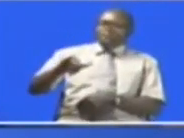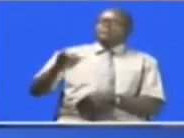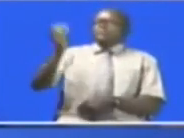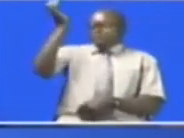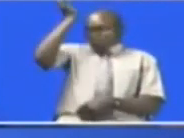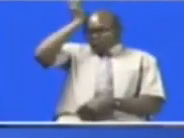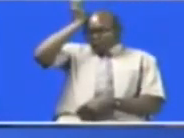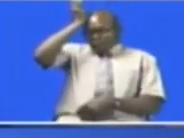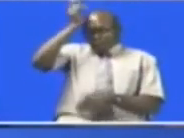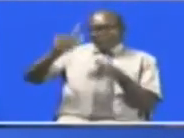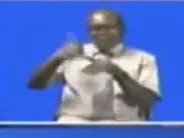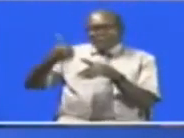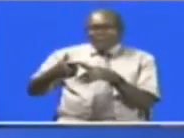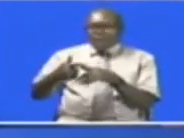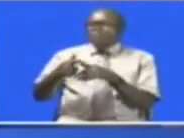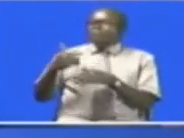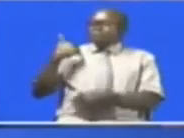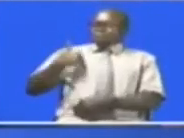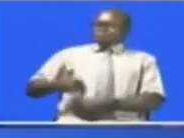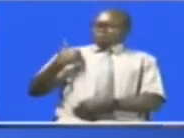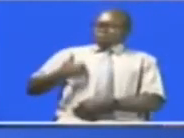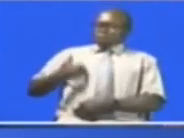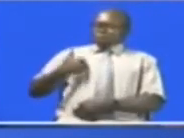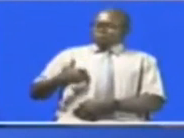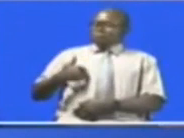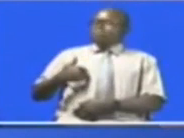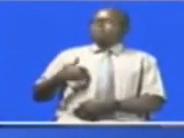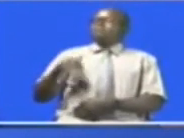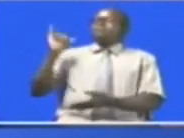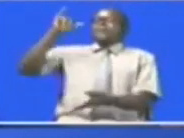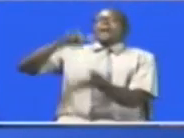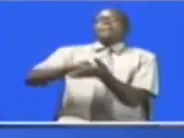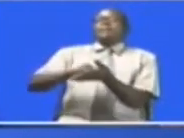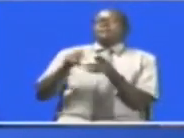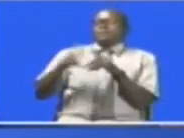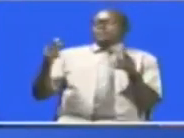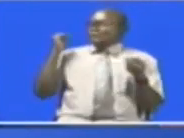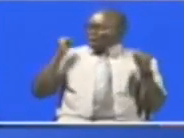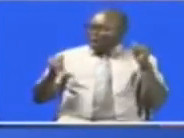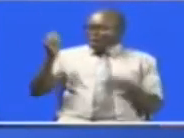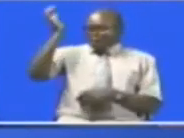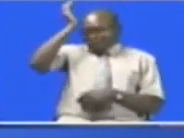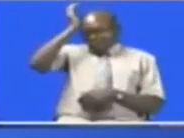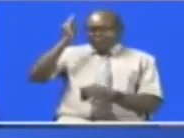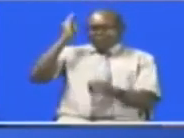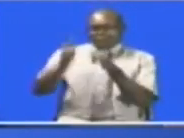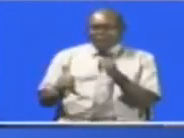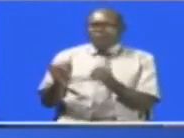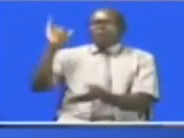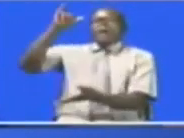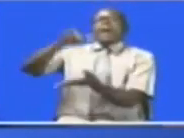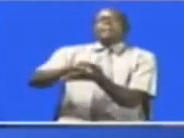to Eldoret, mm-hmm. then they were doing operation at the airport. All right. So we started a race in Eldoret and finished at the